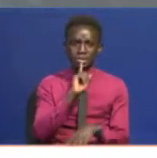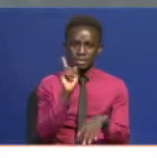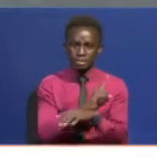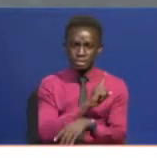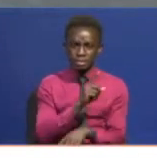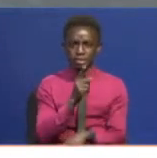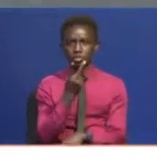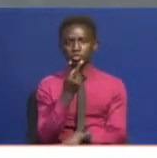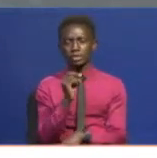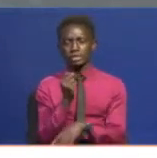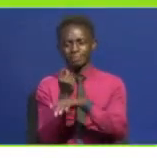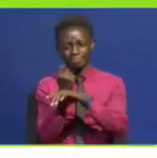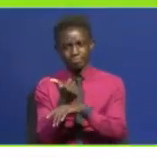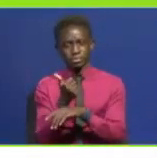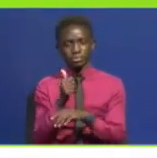1.20 shilling per share.